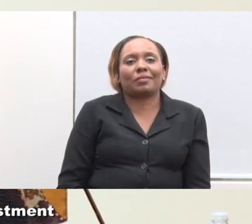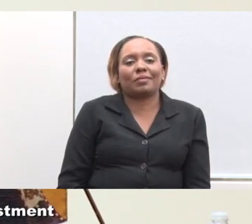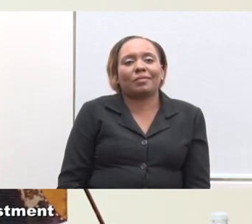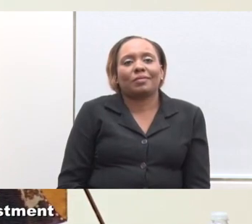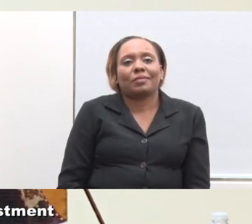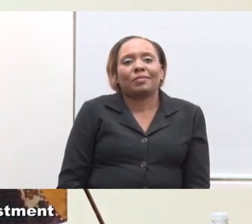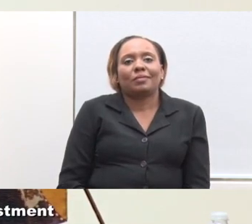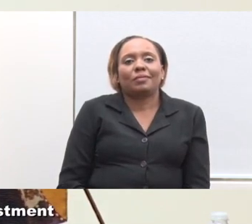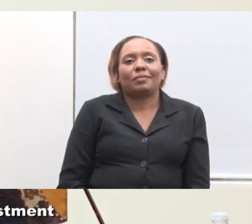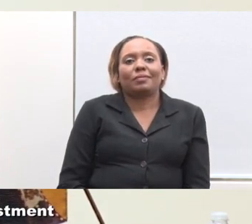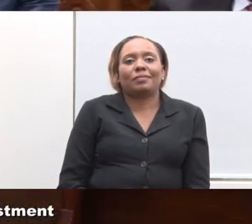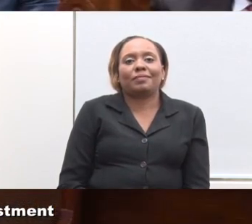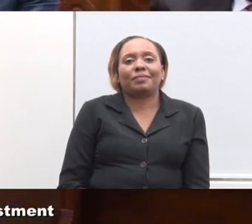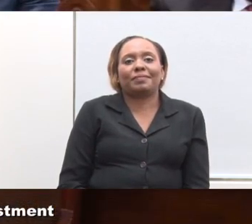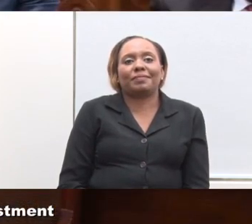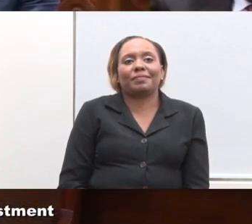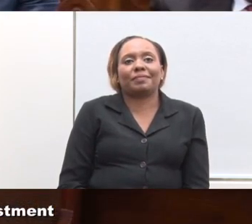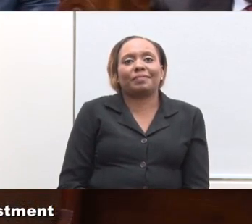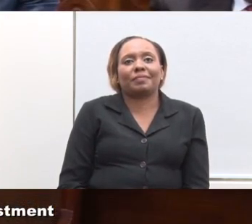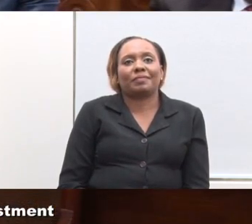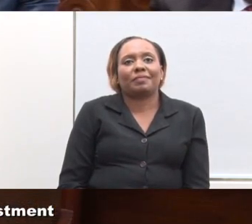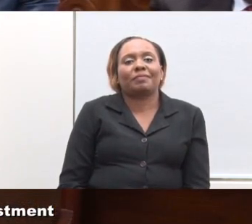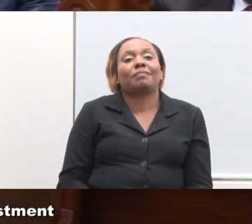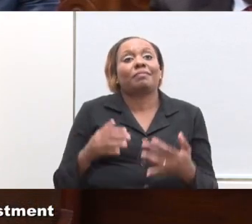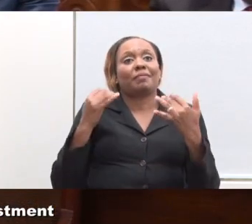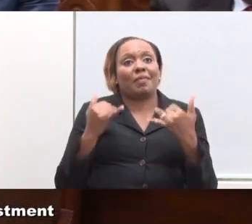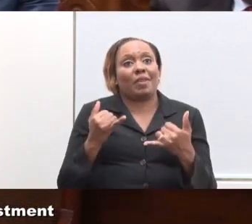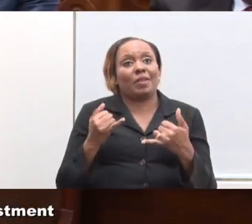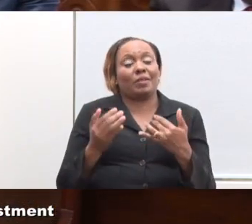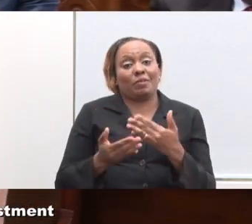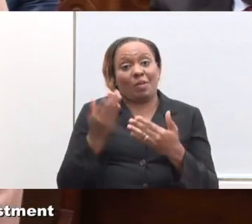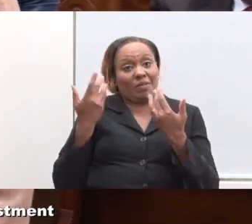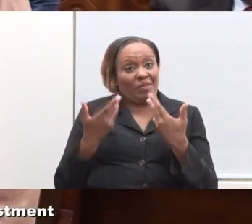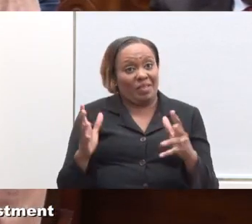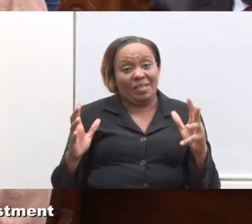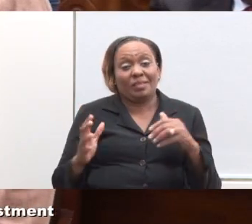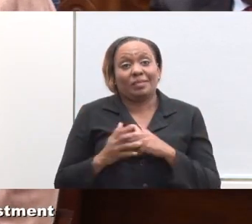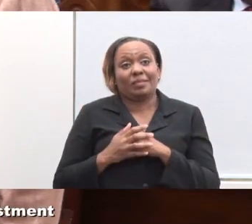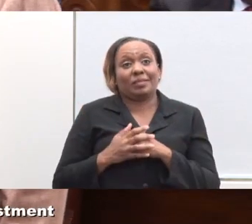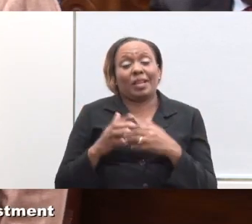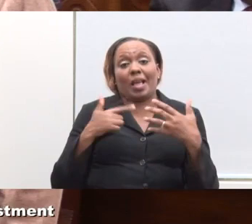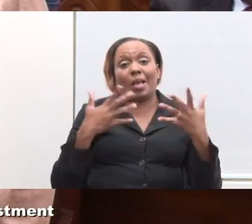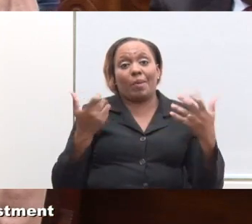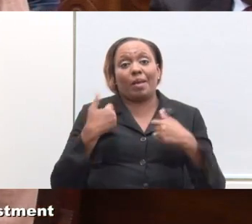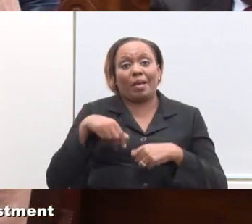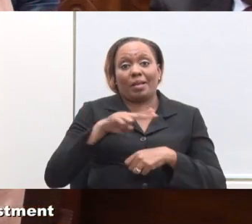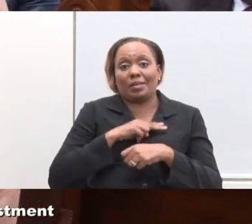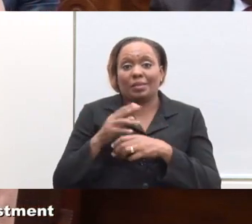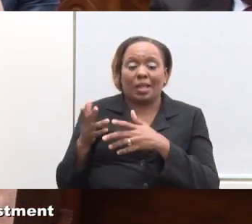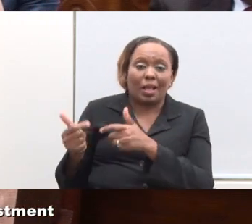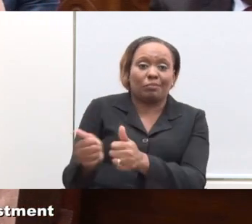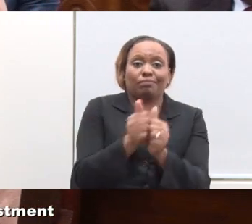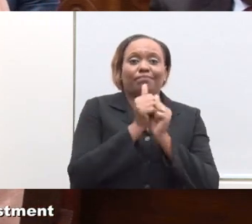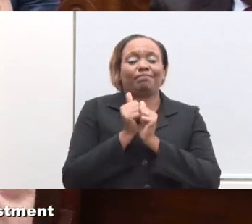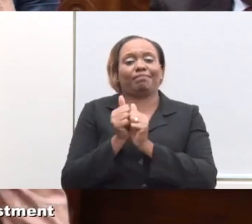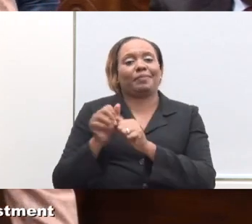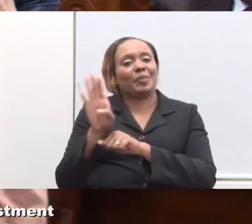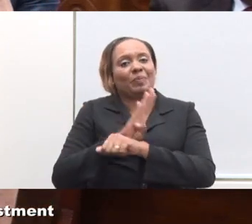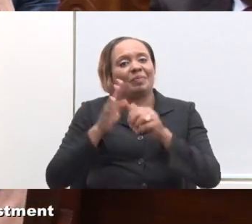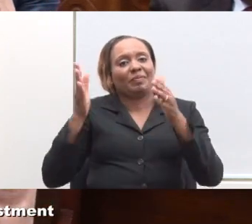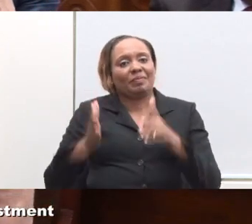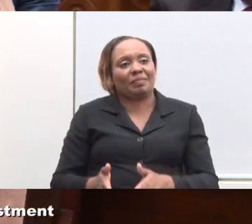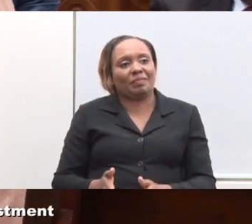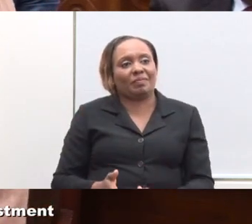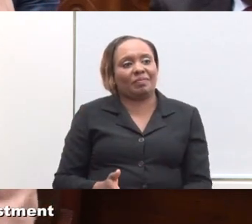debate, let us all pull together as Barbadians. This government and the